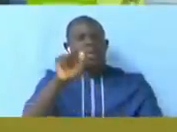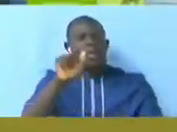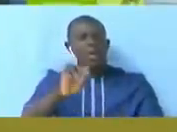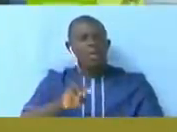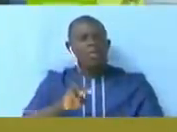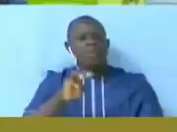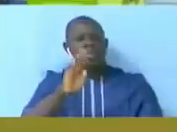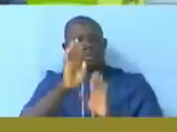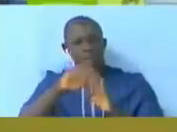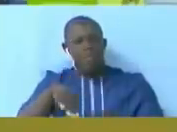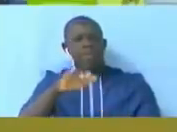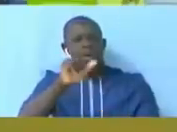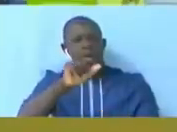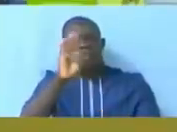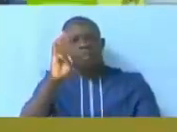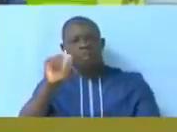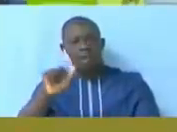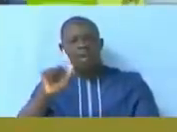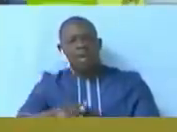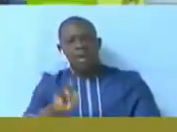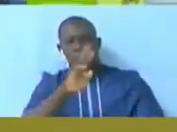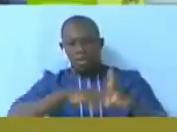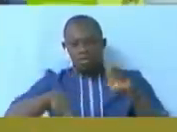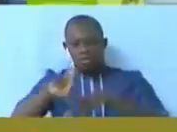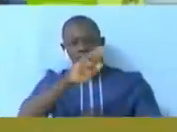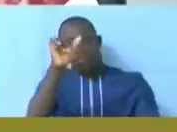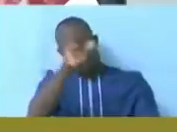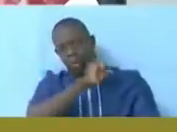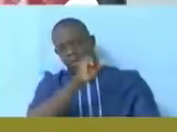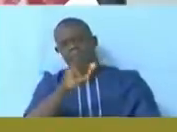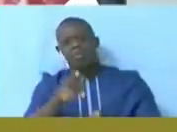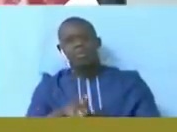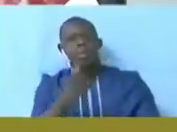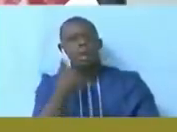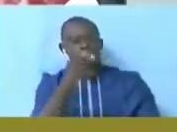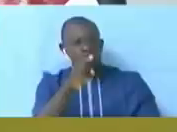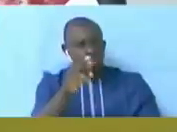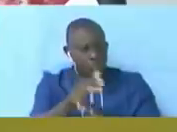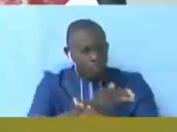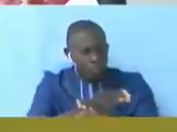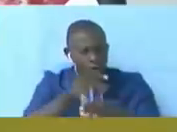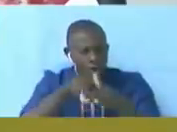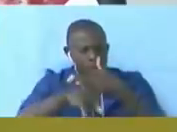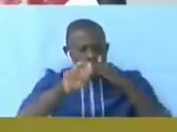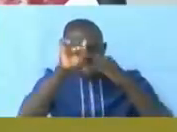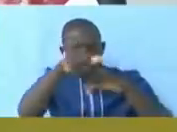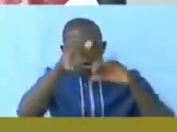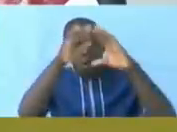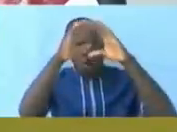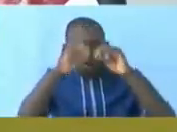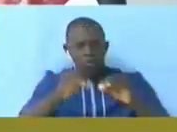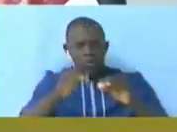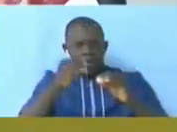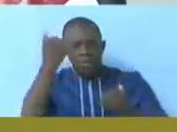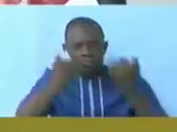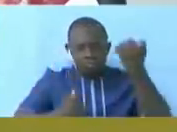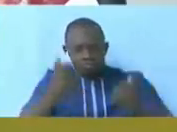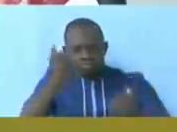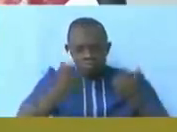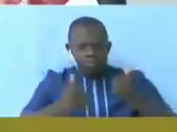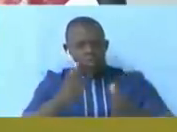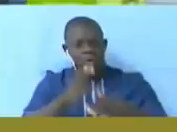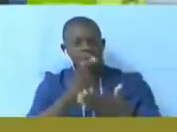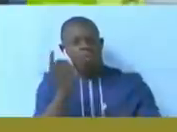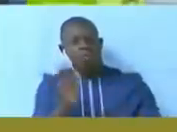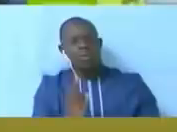Bambatenda, ntaranga abajindi muruta nang. And at this point, were you also in your official vehicle? Fuhani kabigo silo nyinkang, ibele mutole